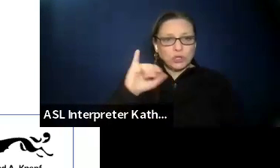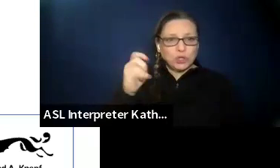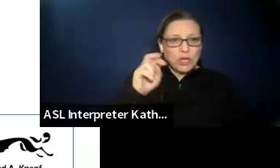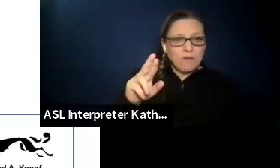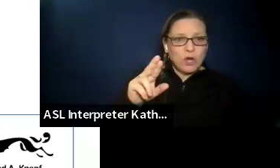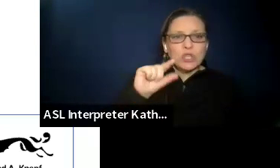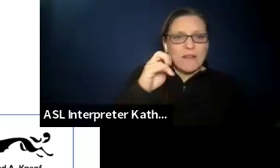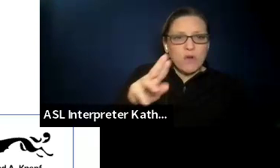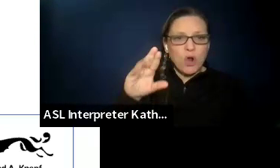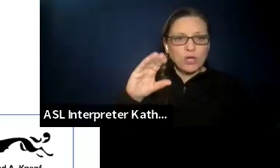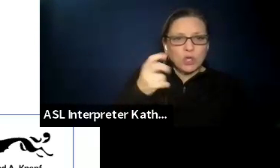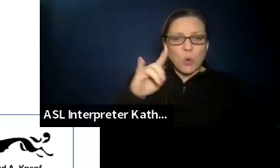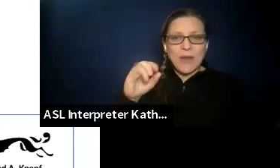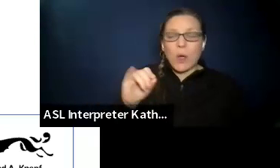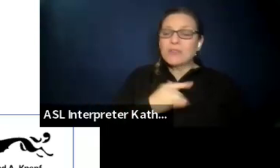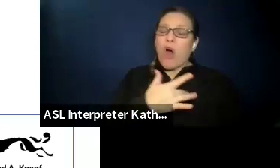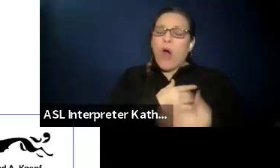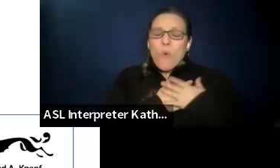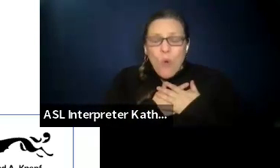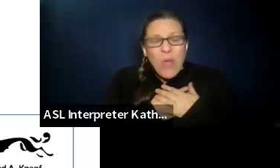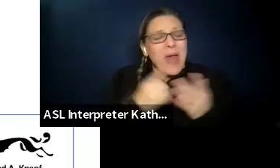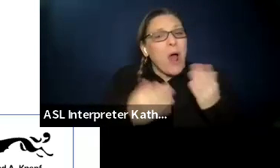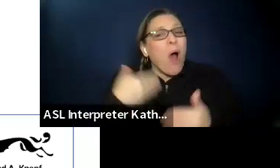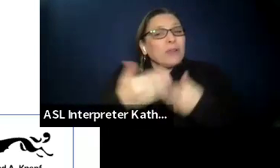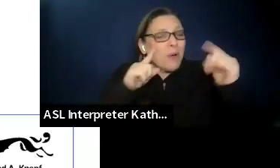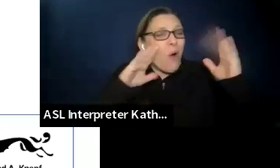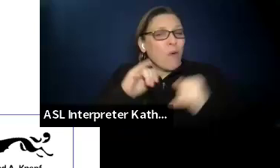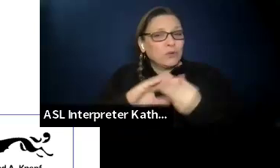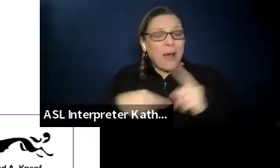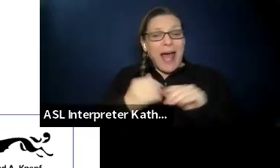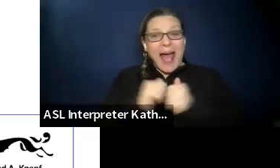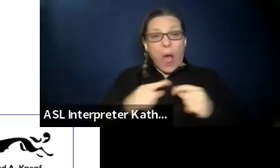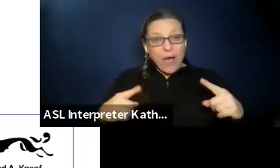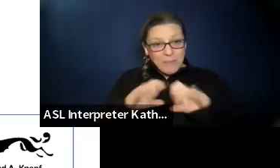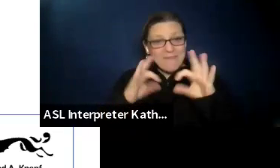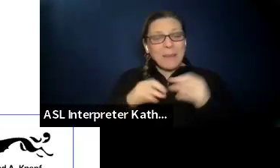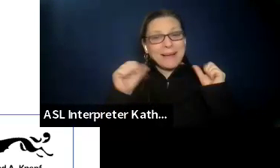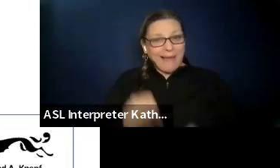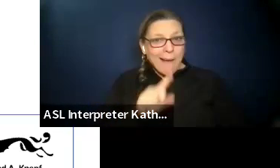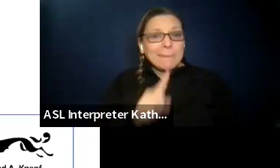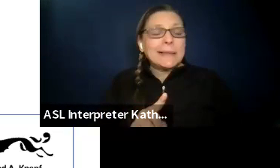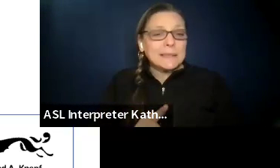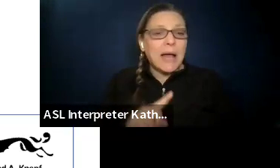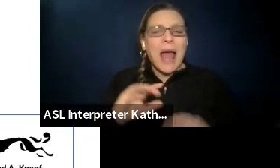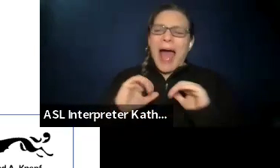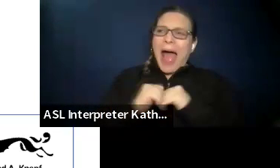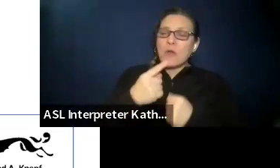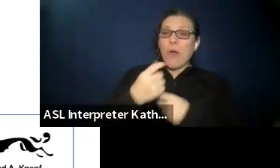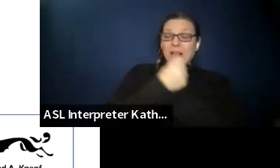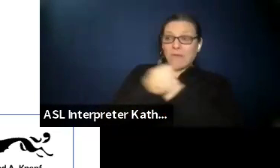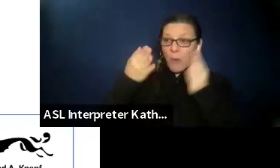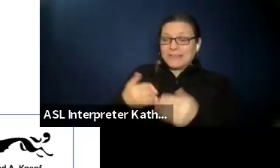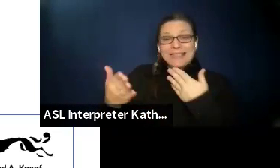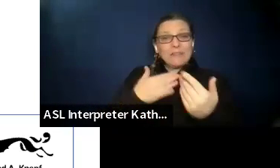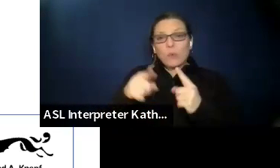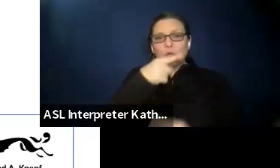has written a heart-wrenching, healing, and ultimately hopeful story about how complicated family can be, about how you can love someone